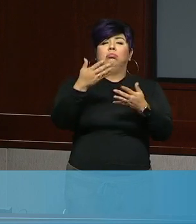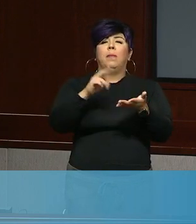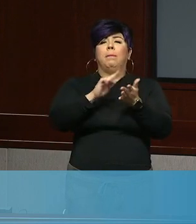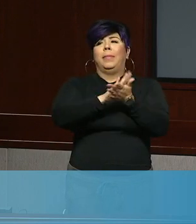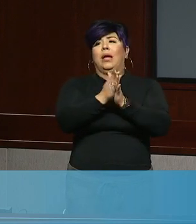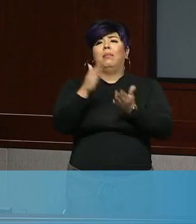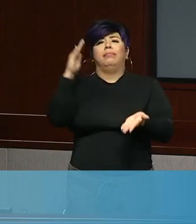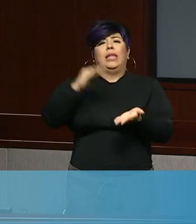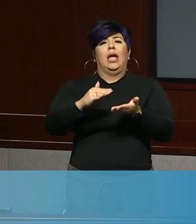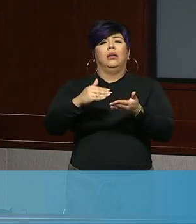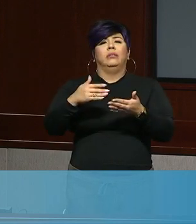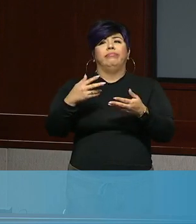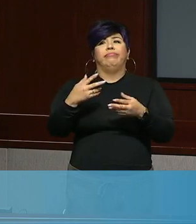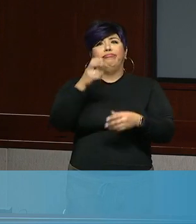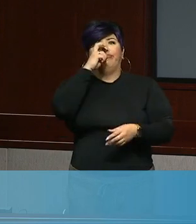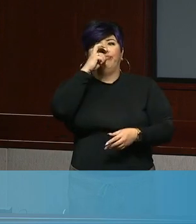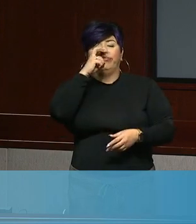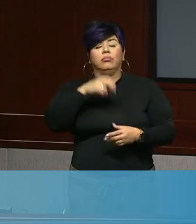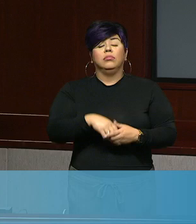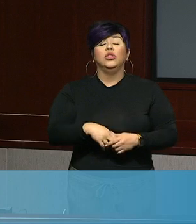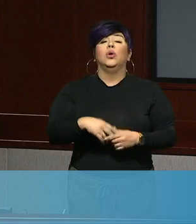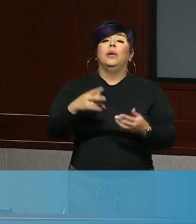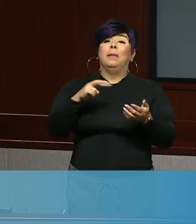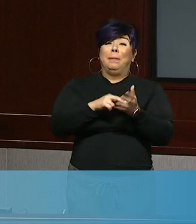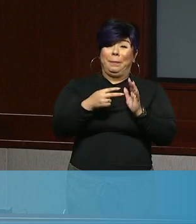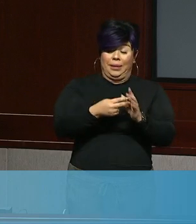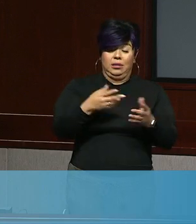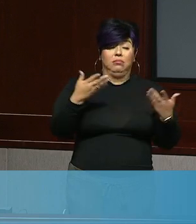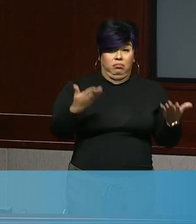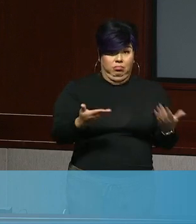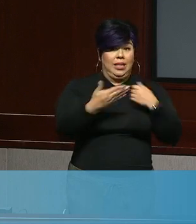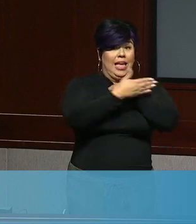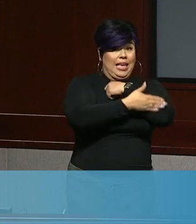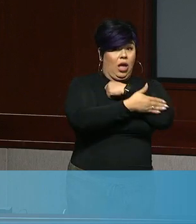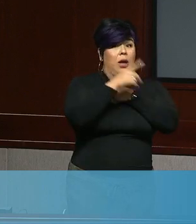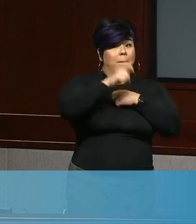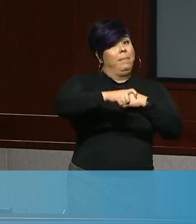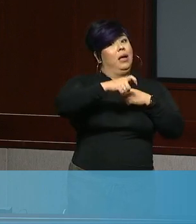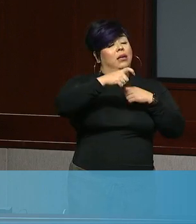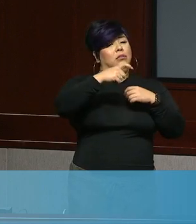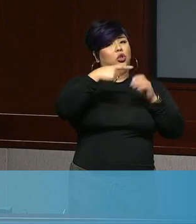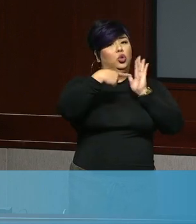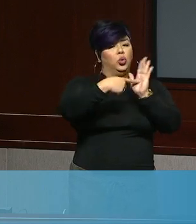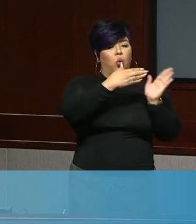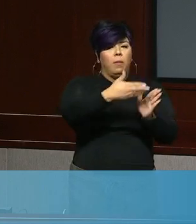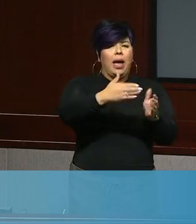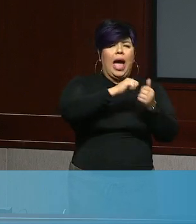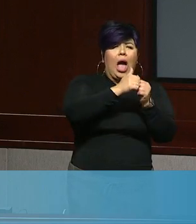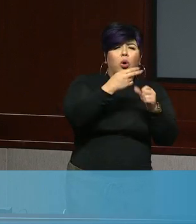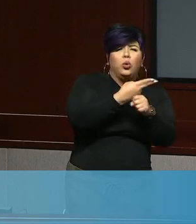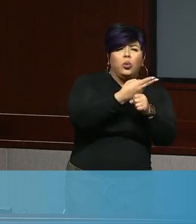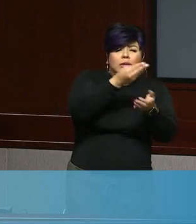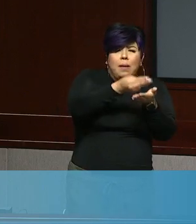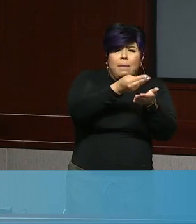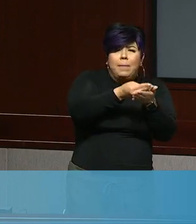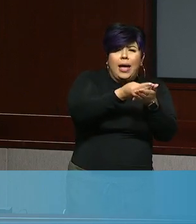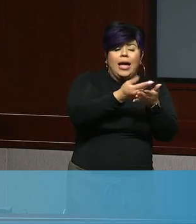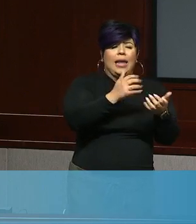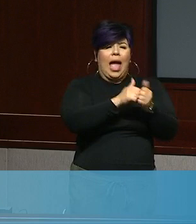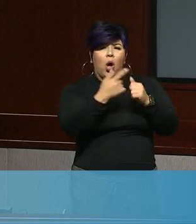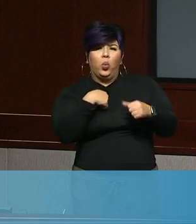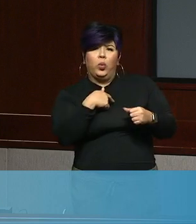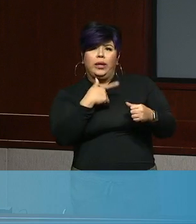Additionally, as a part of this metric, the county must submit a plan defining the use of state grant funding that will be used to interrupt the